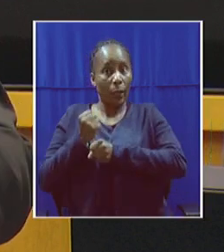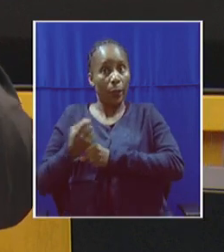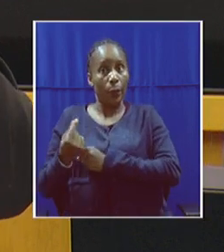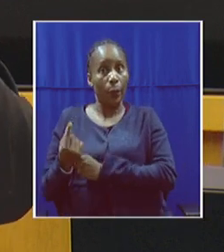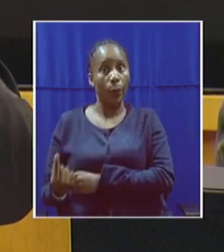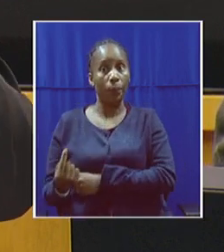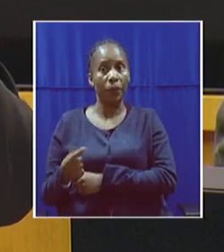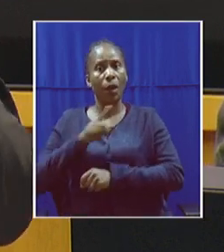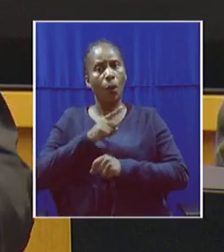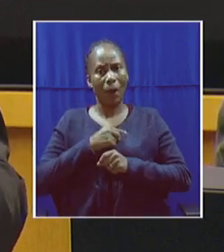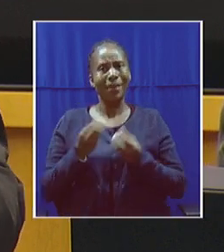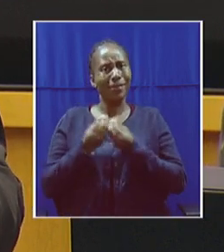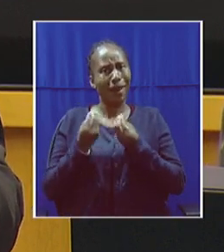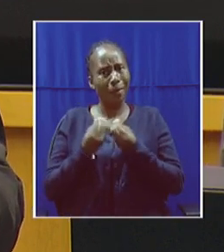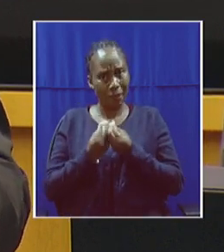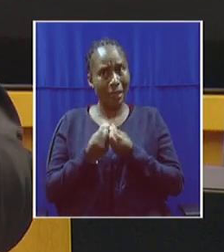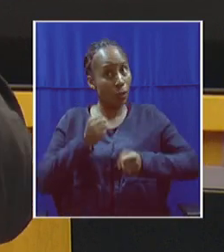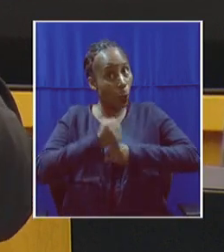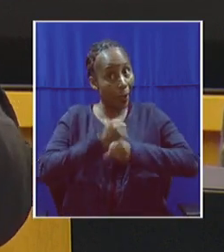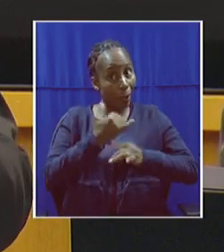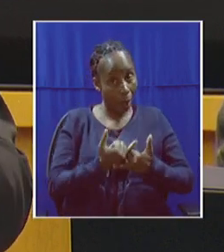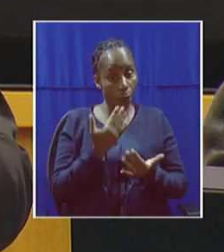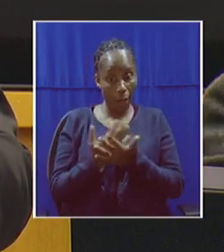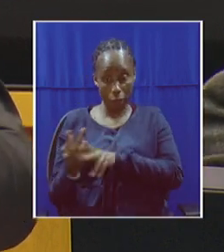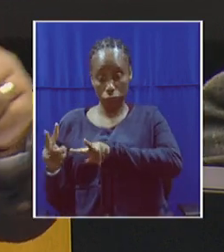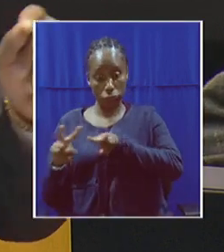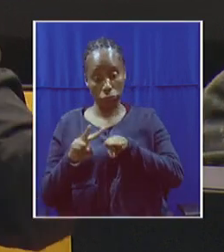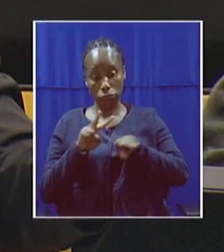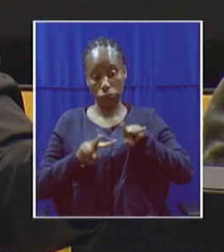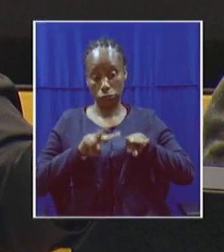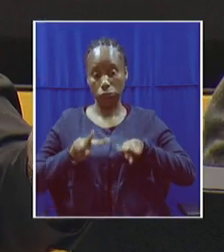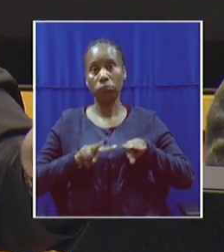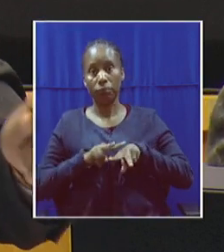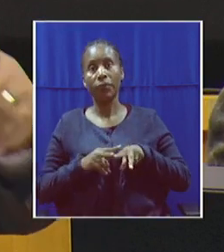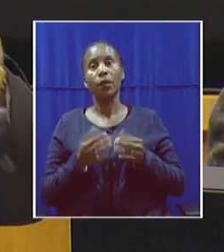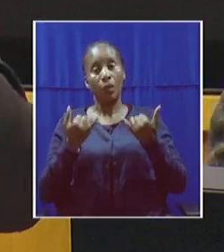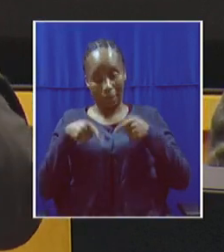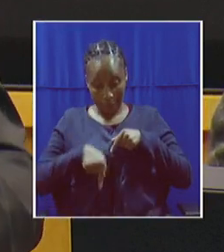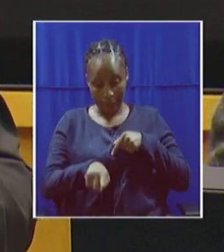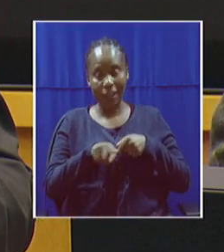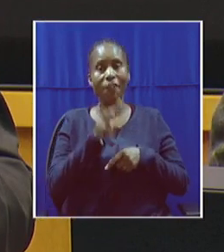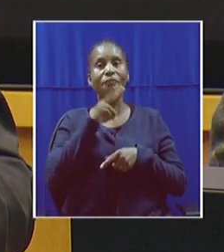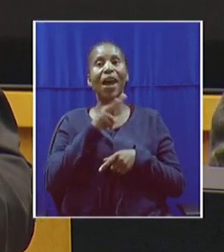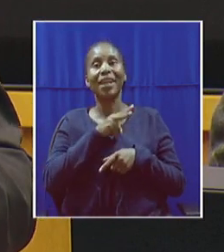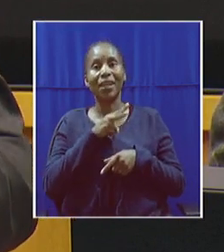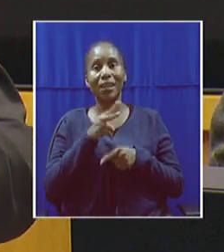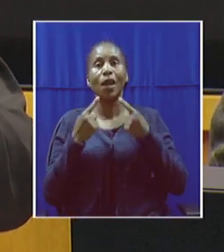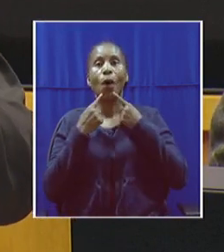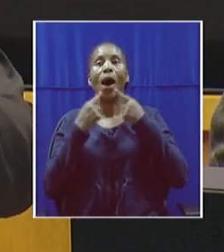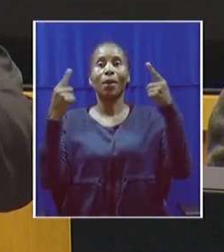you must rationalize something that is operational we are in that process on Friday as we're announcing the